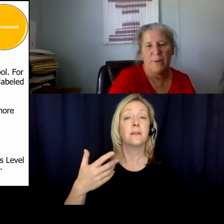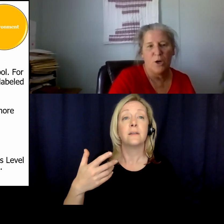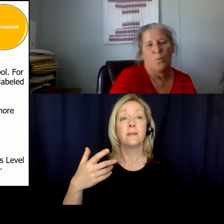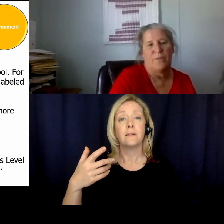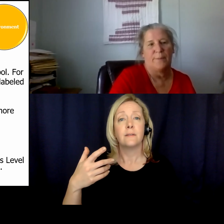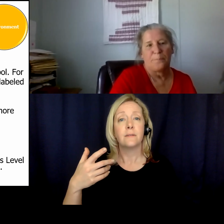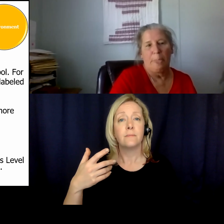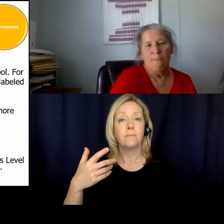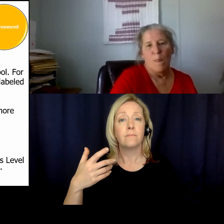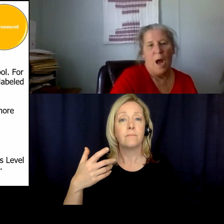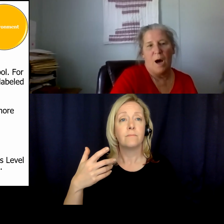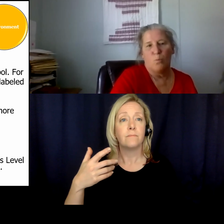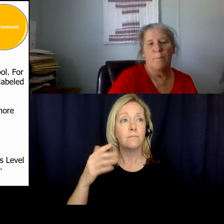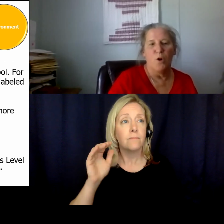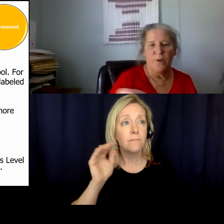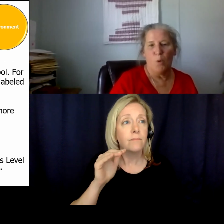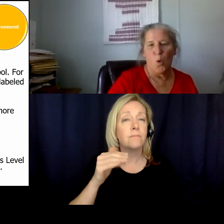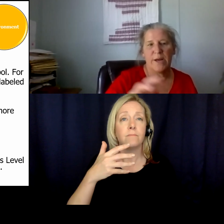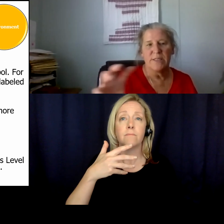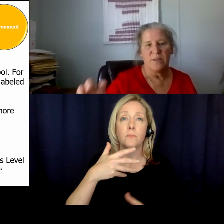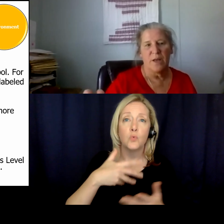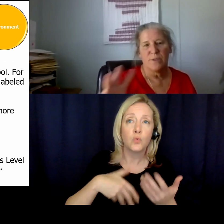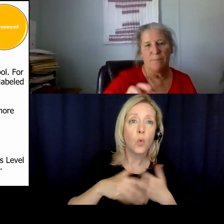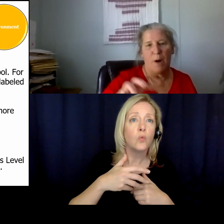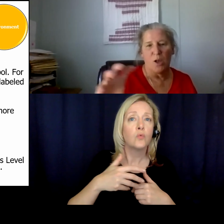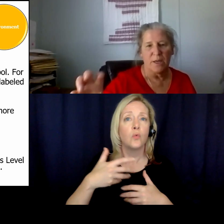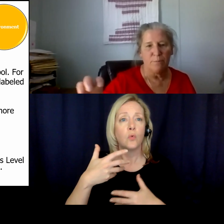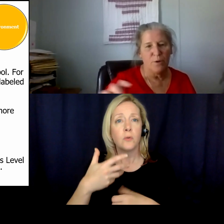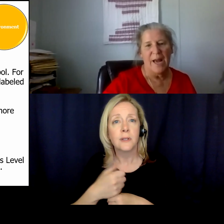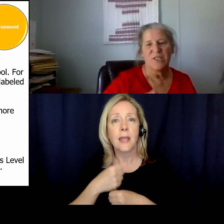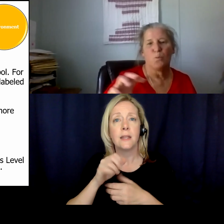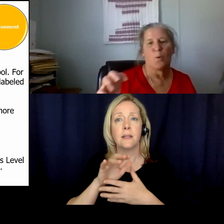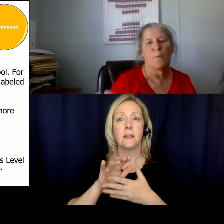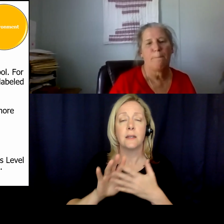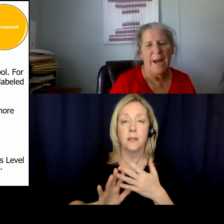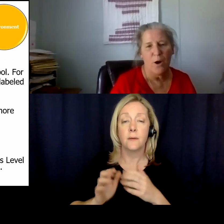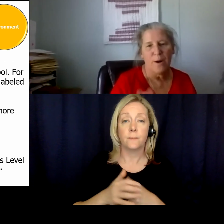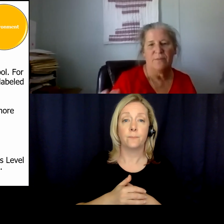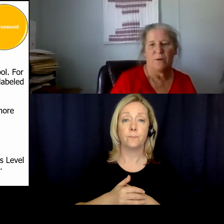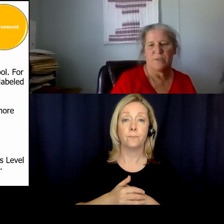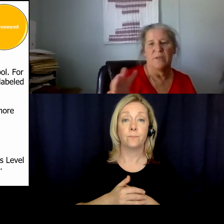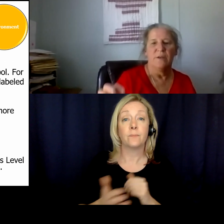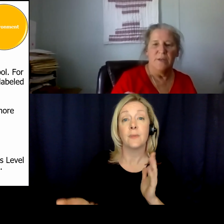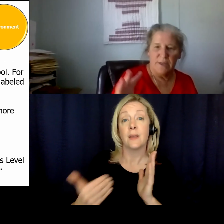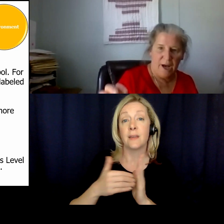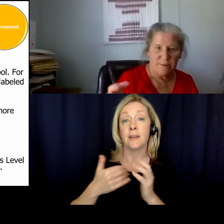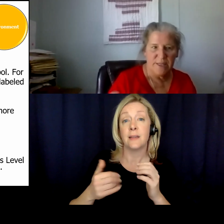really familiar with it. We're moving more into those symbolic communication where we're pairing